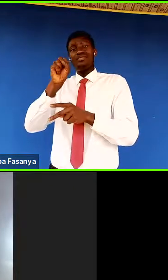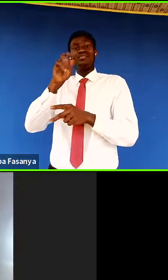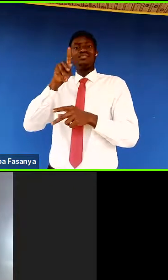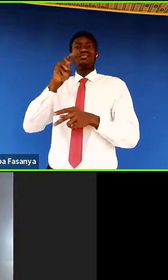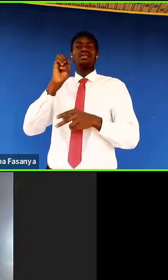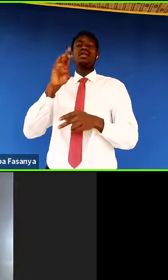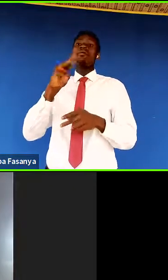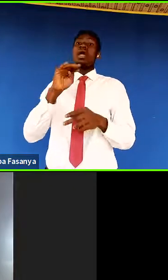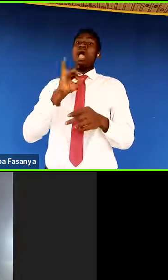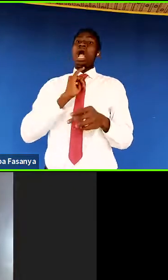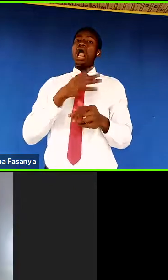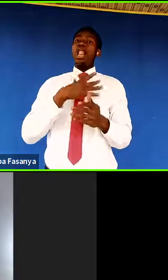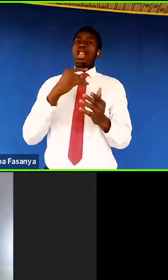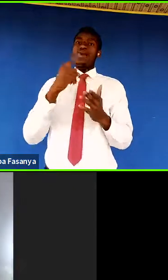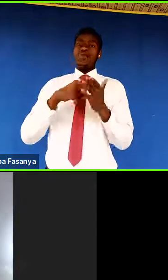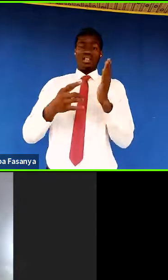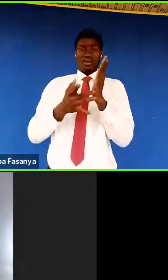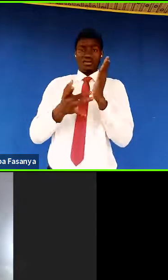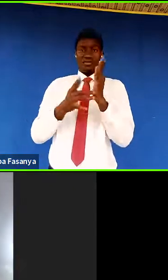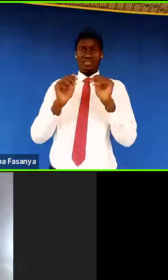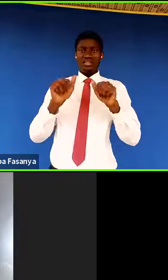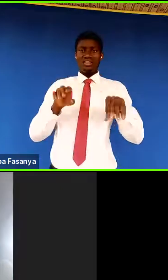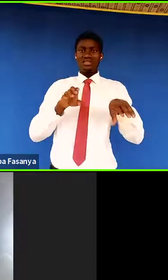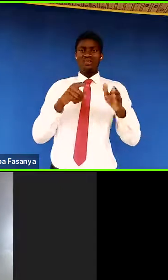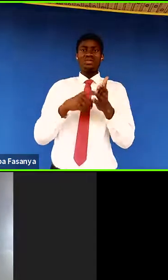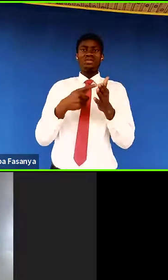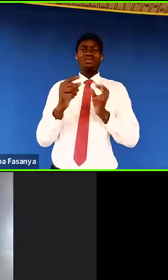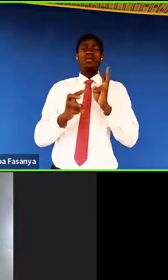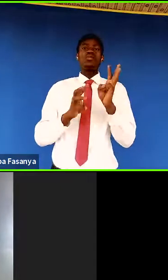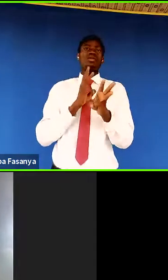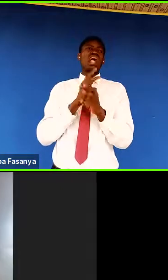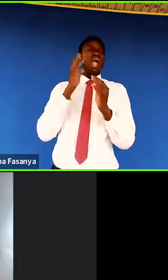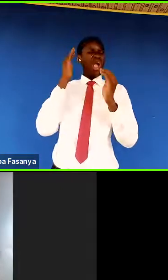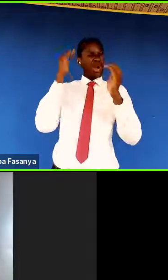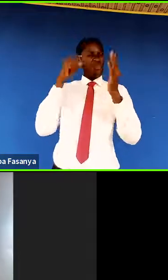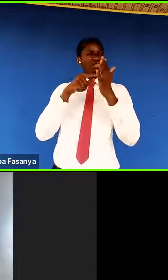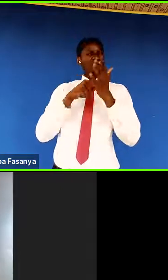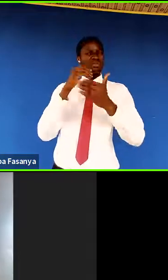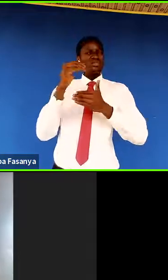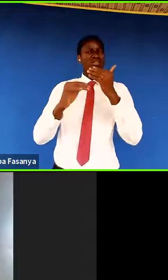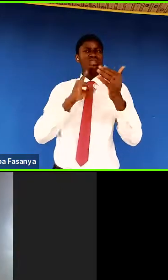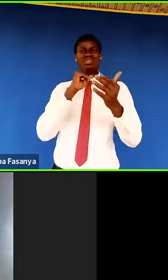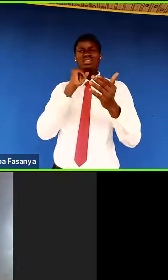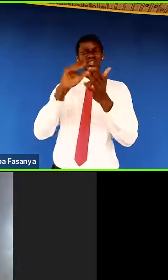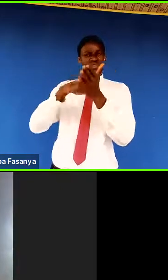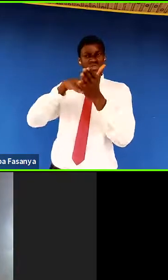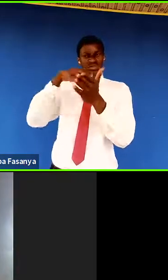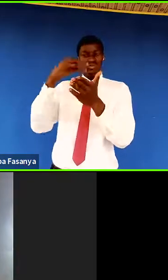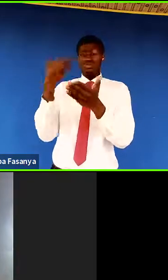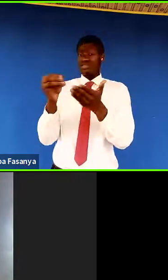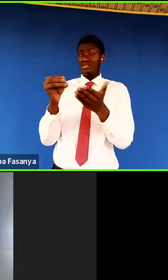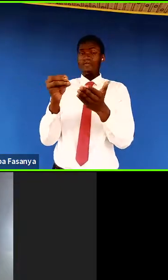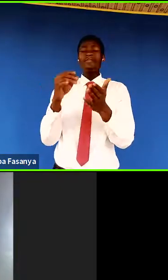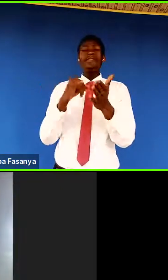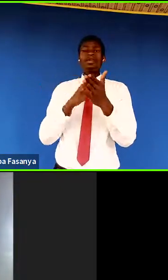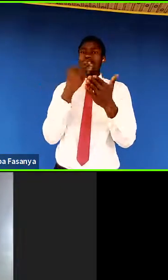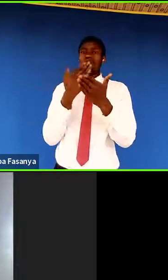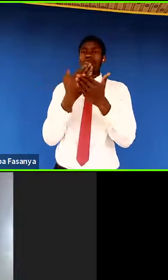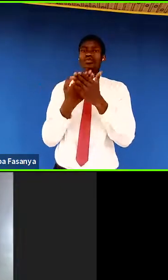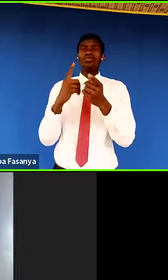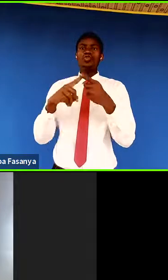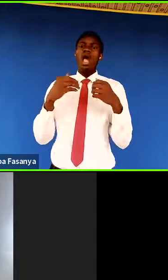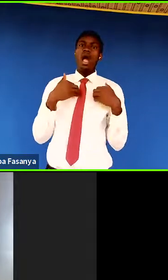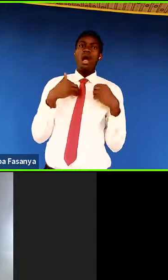this procedure is not so pricey, but it's good to have options. It's good to